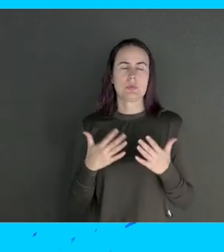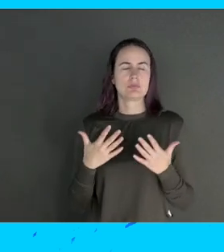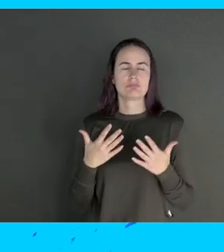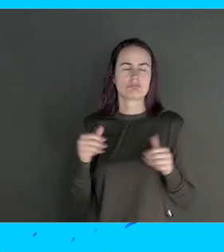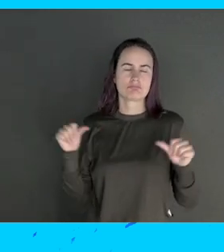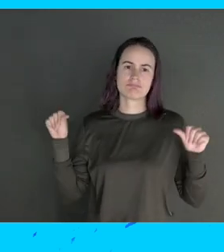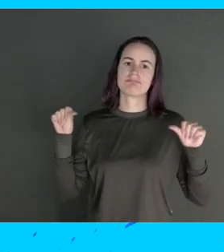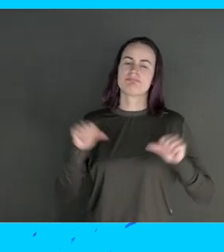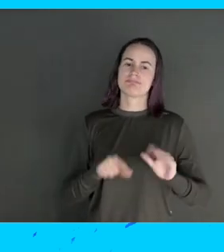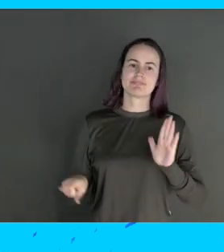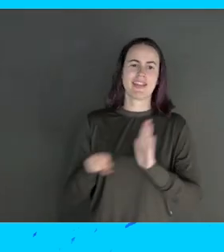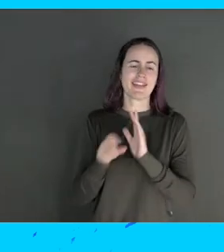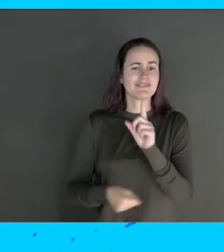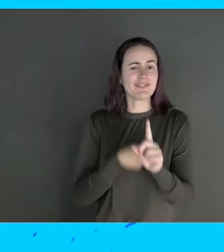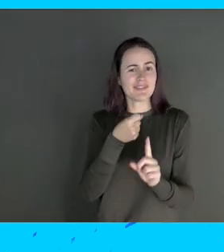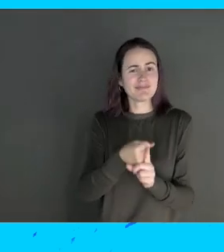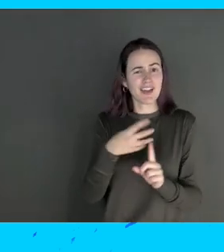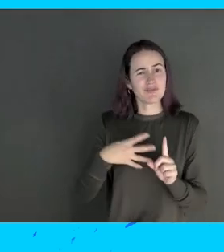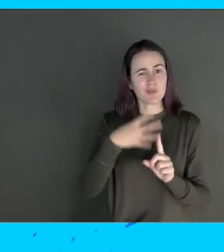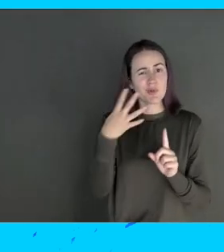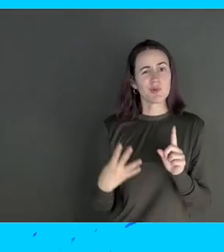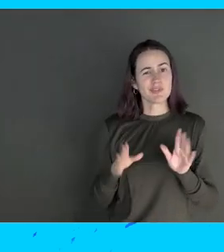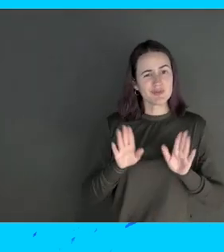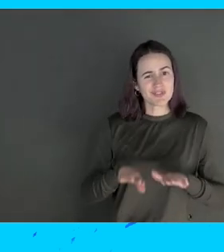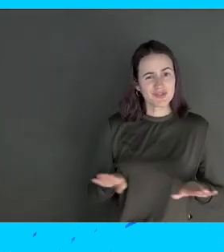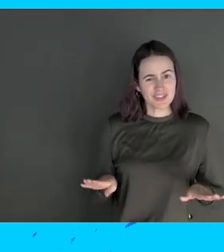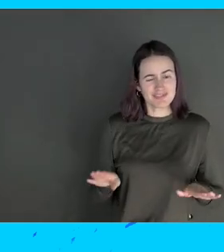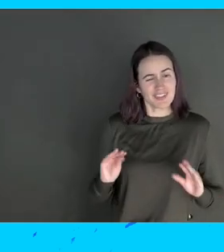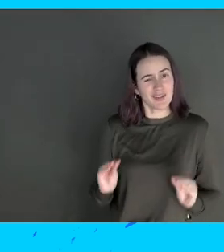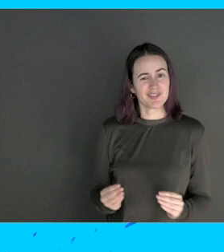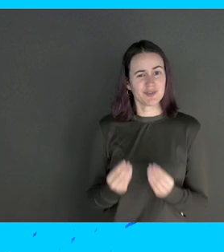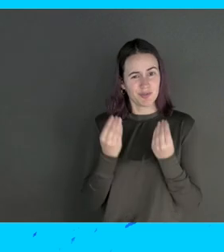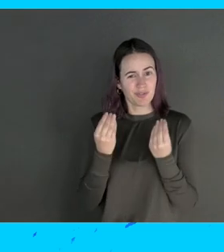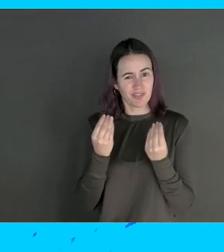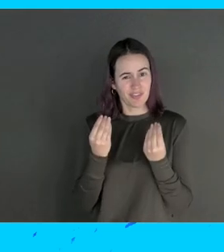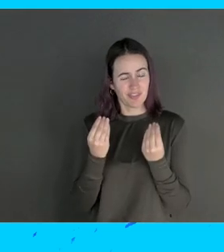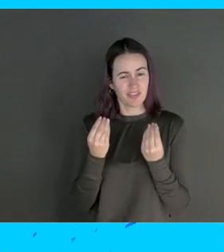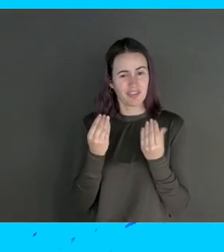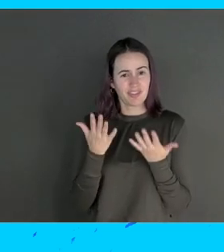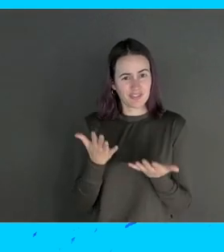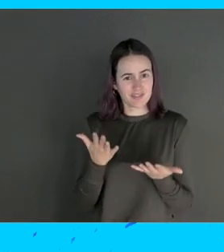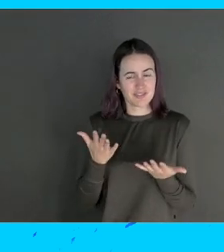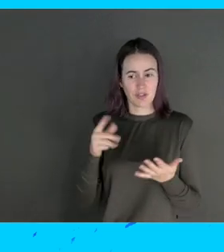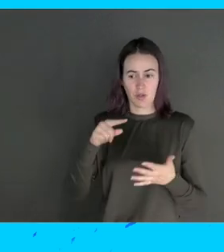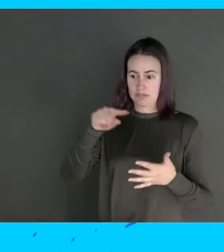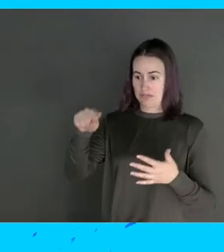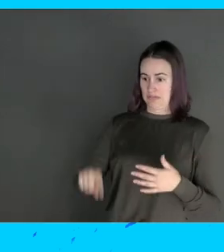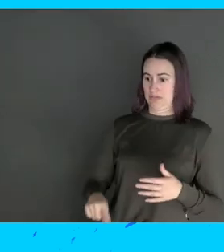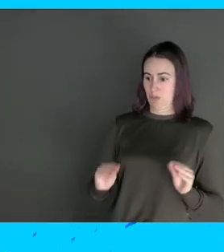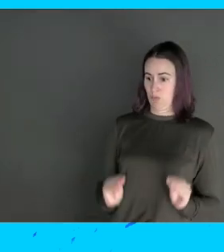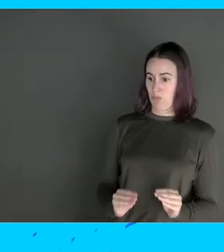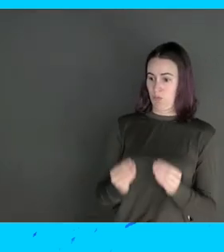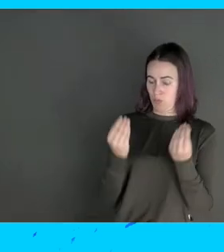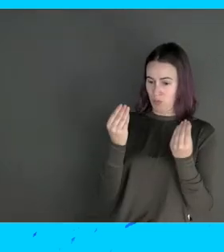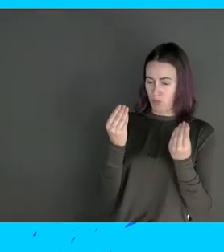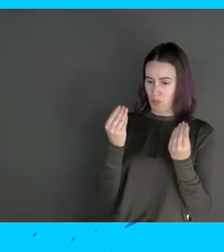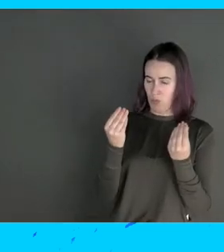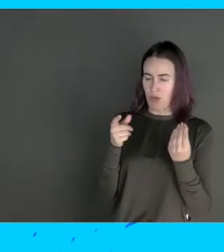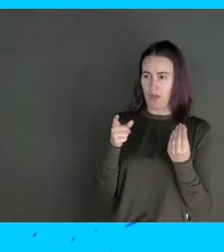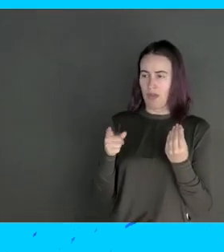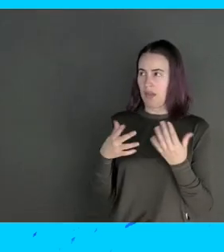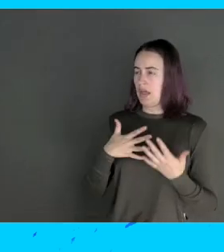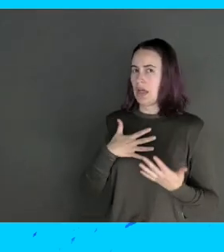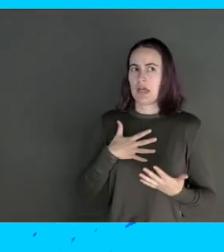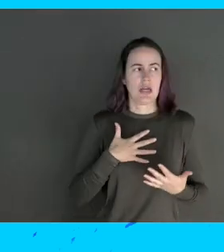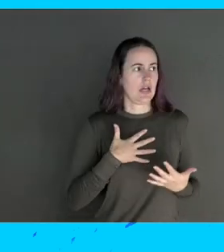for LGBTQI children and young people. So these young people often find themselves in a very